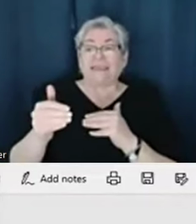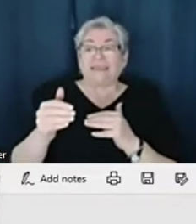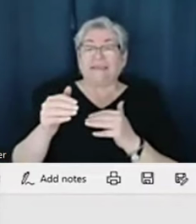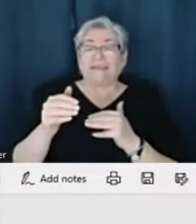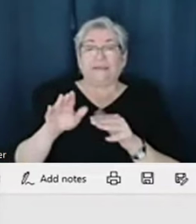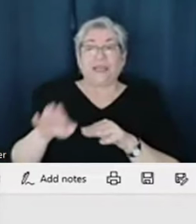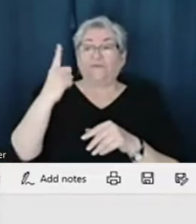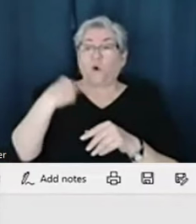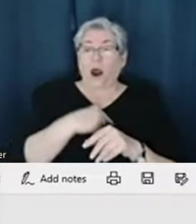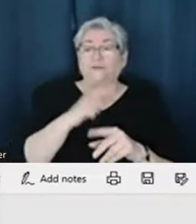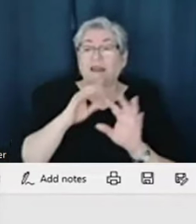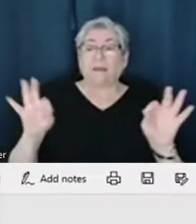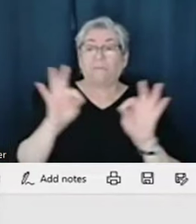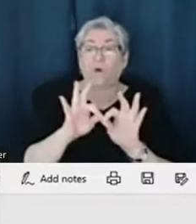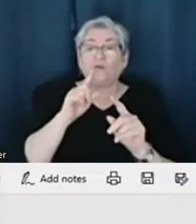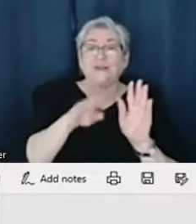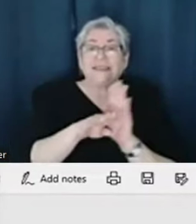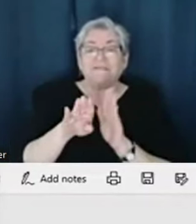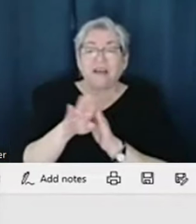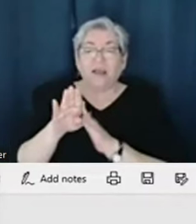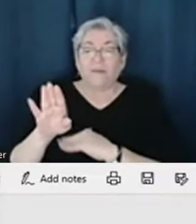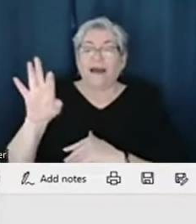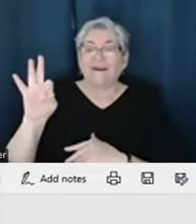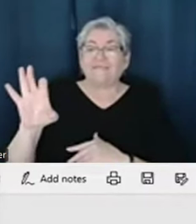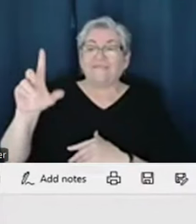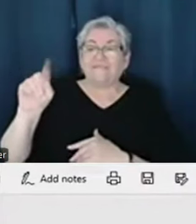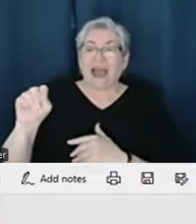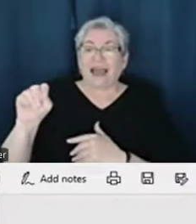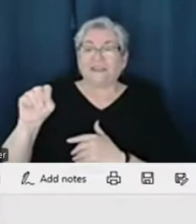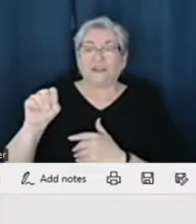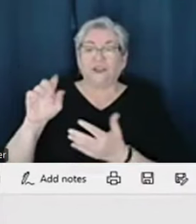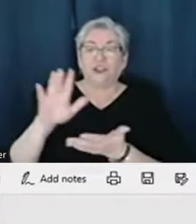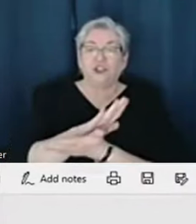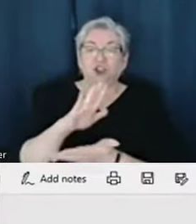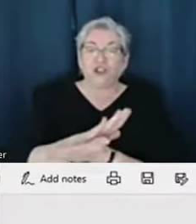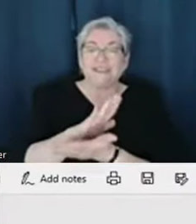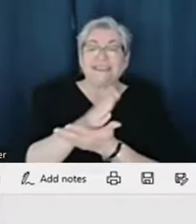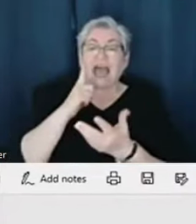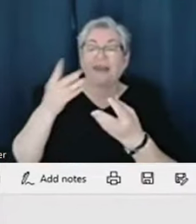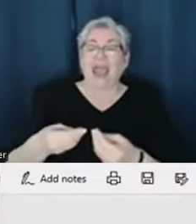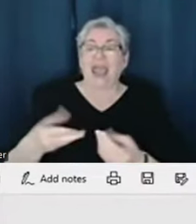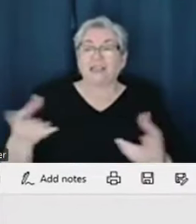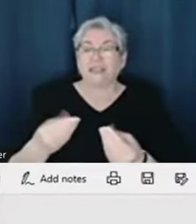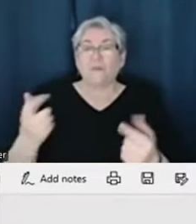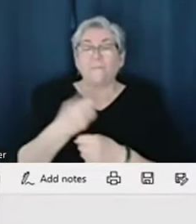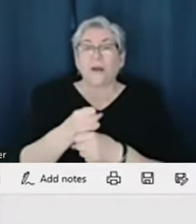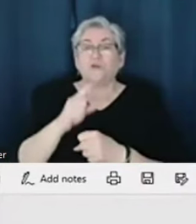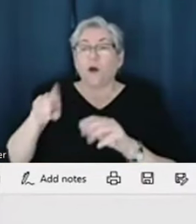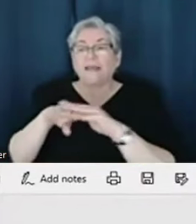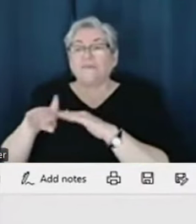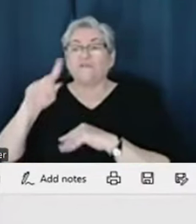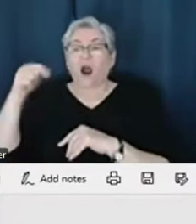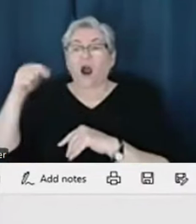develop those fact sheets, the handouts, and make sure that those are accessible in other languages for the families